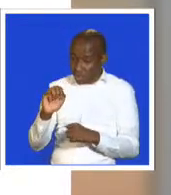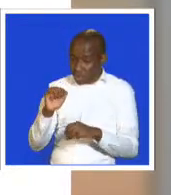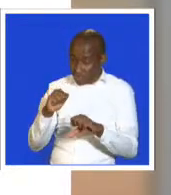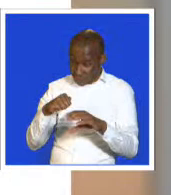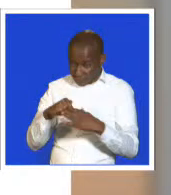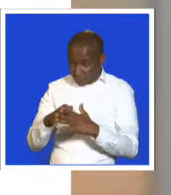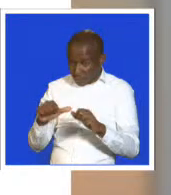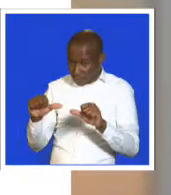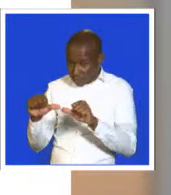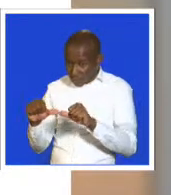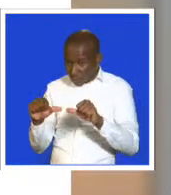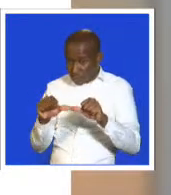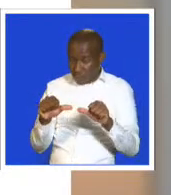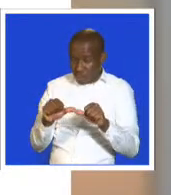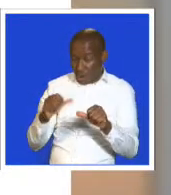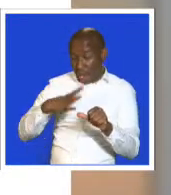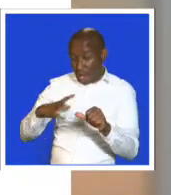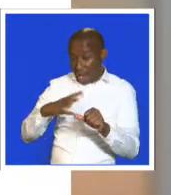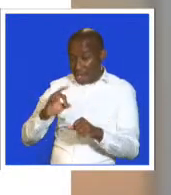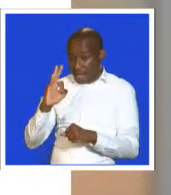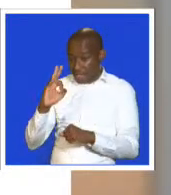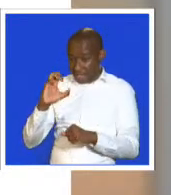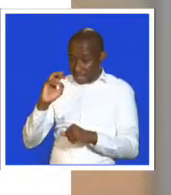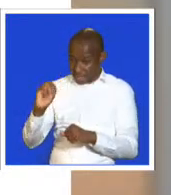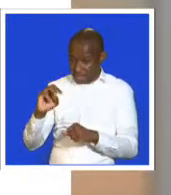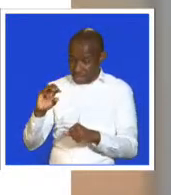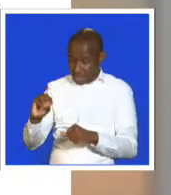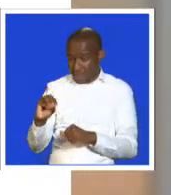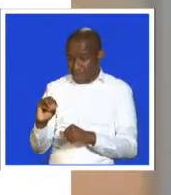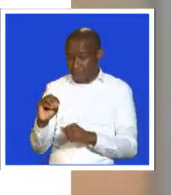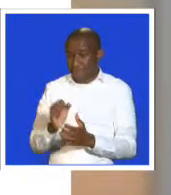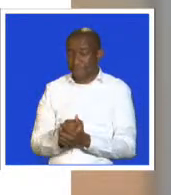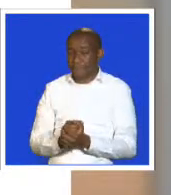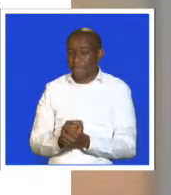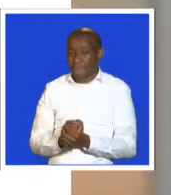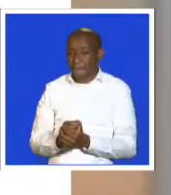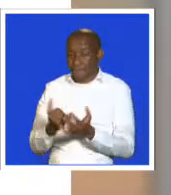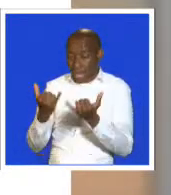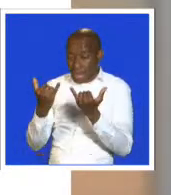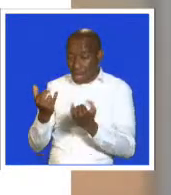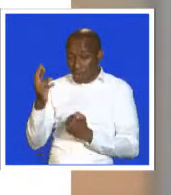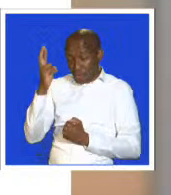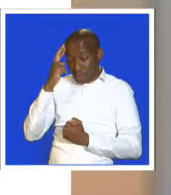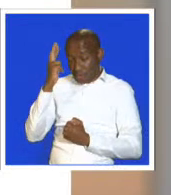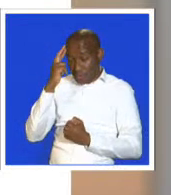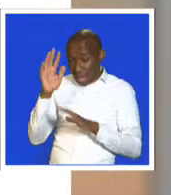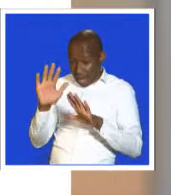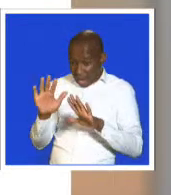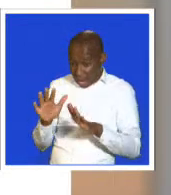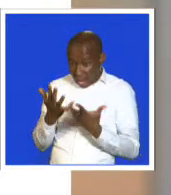edges, and the third one has 3 centimeters. We will just remind ourselves